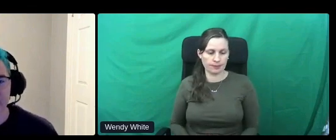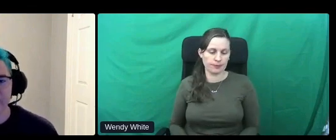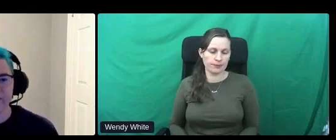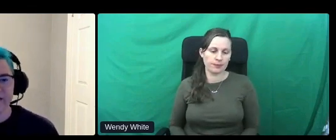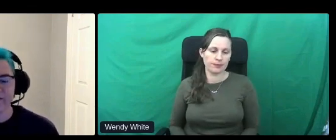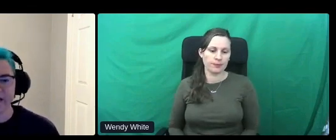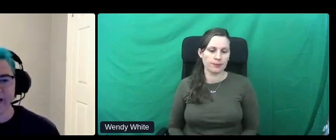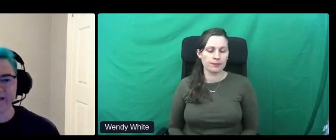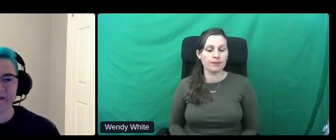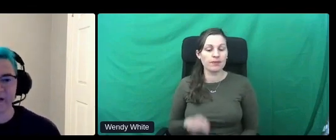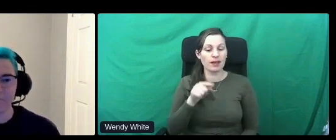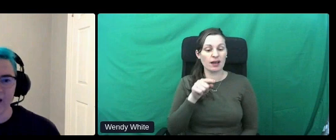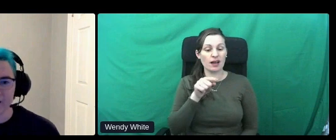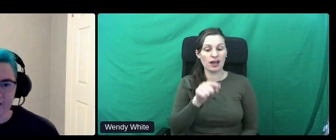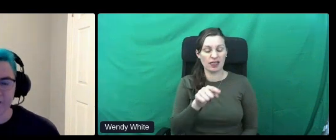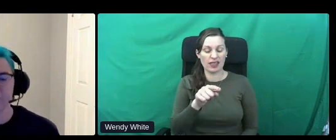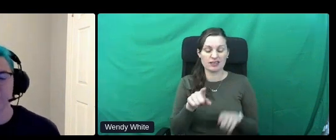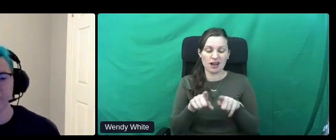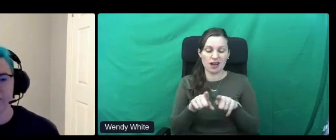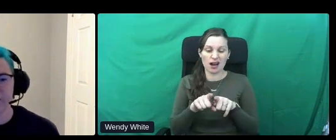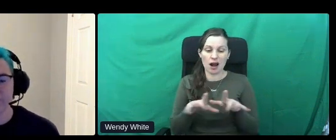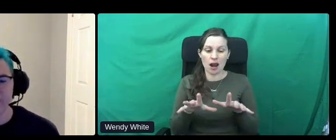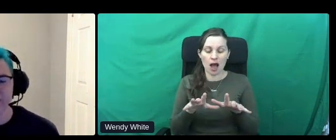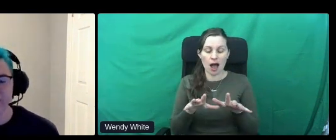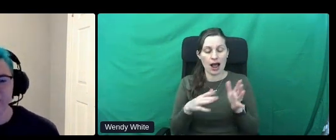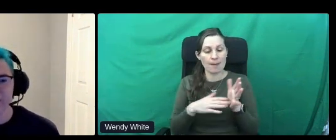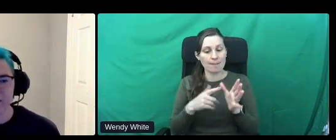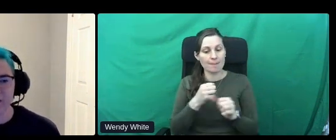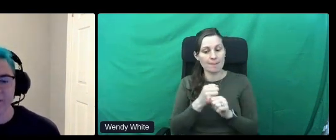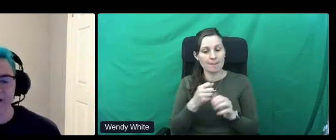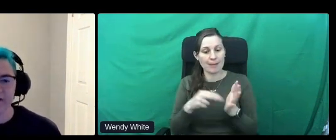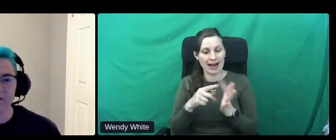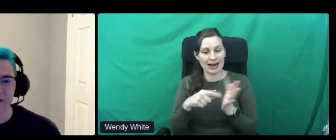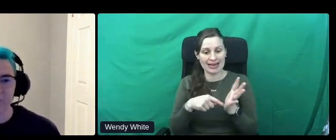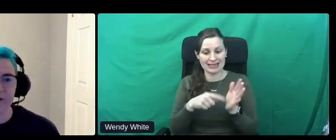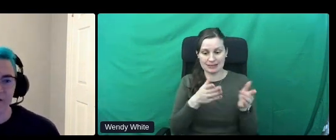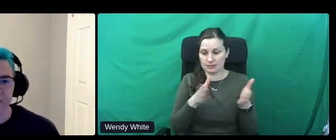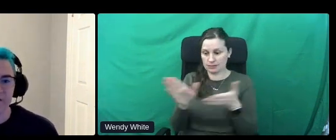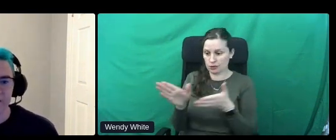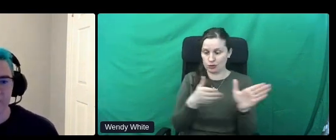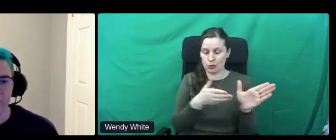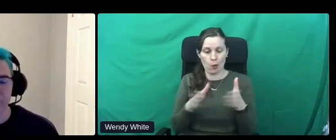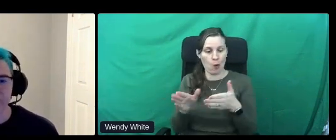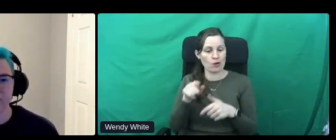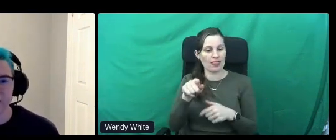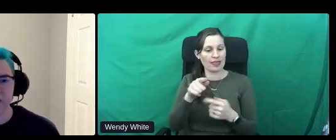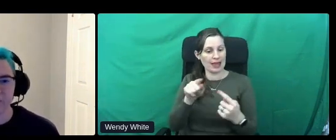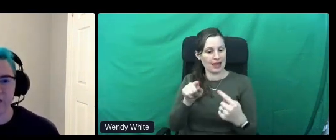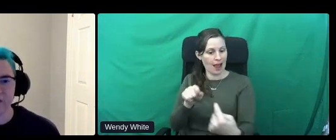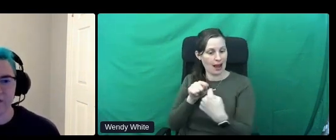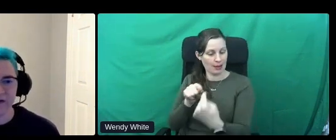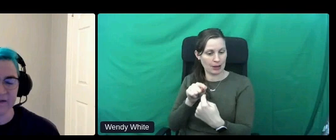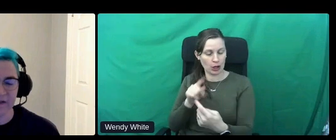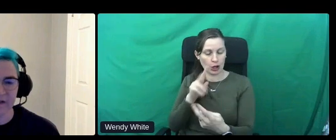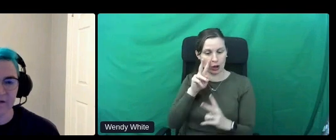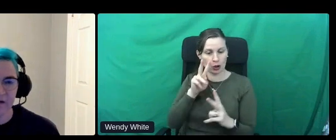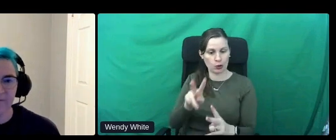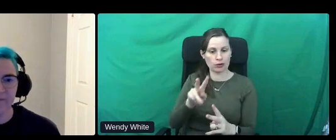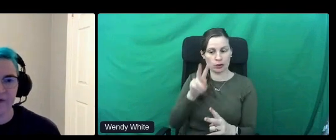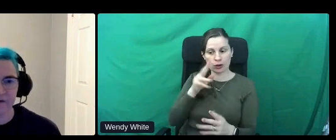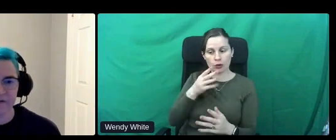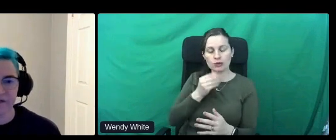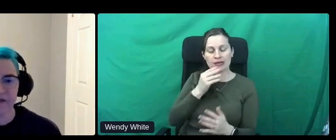So this is effectively acting like a magnet towards the enemies, and it's using a priority system based on the enemy that you last